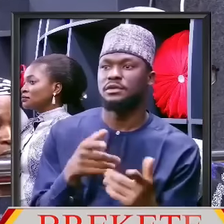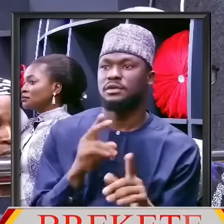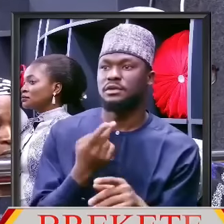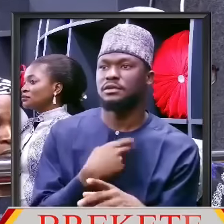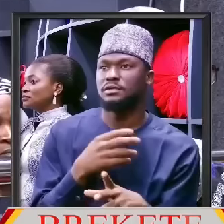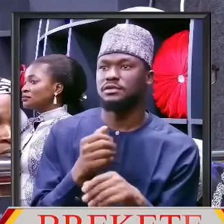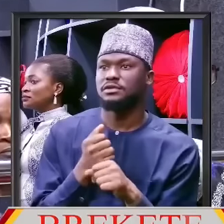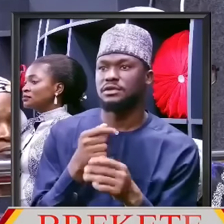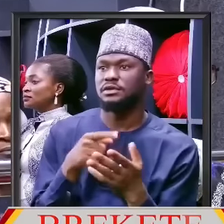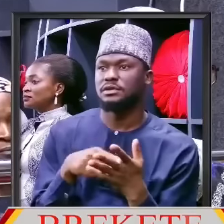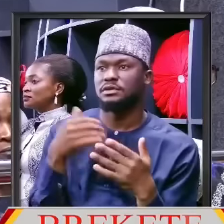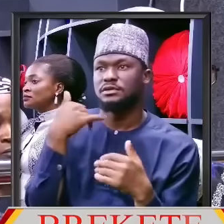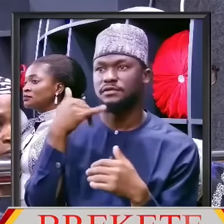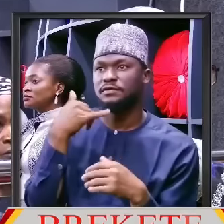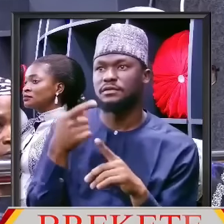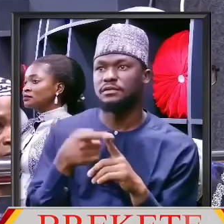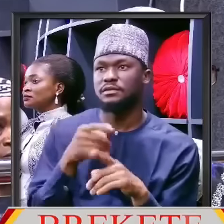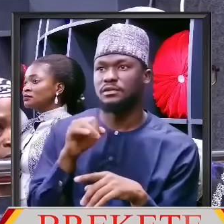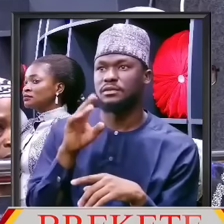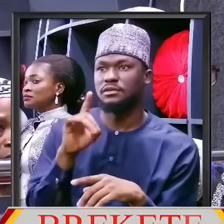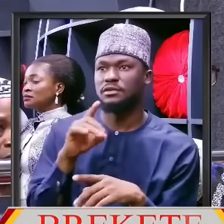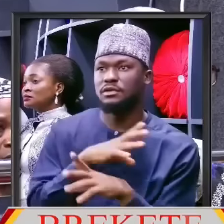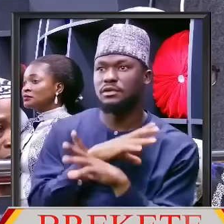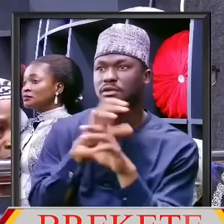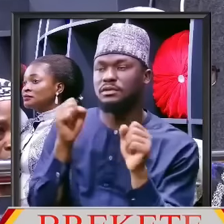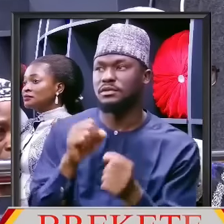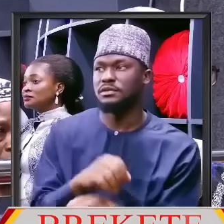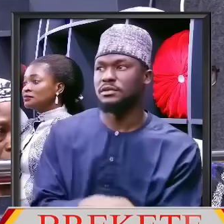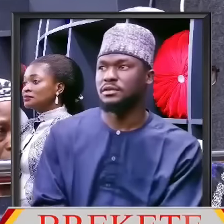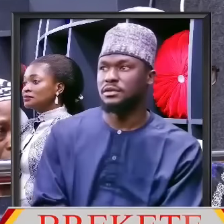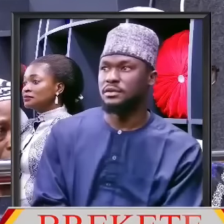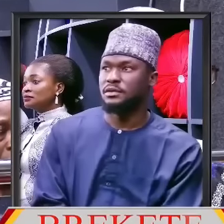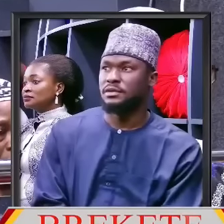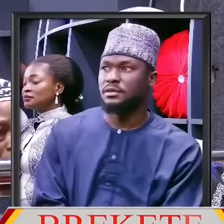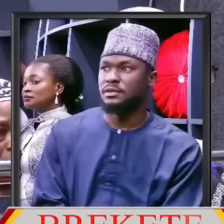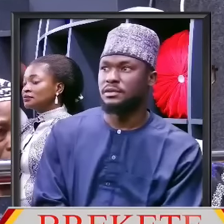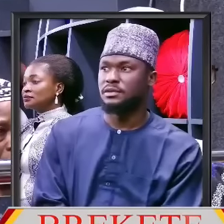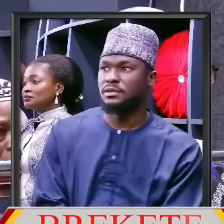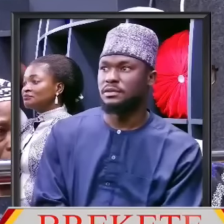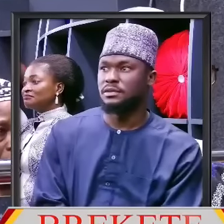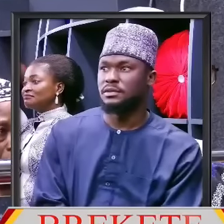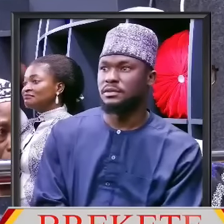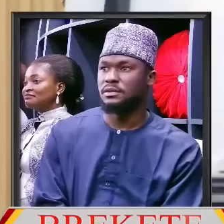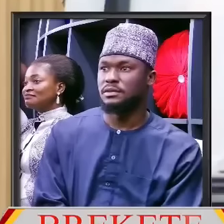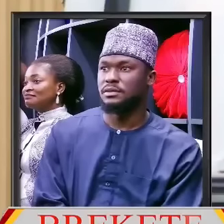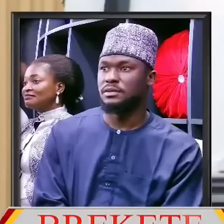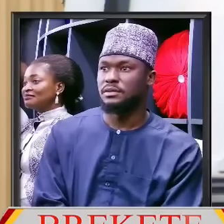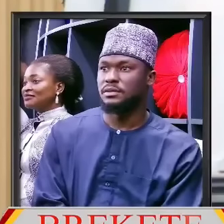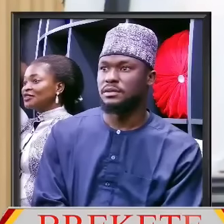we take this call from Ordinary President. Hello, Ordinary President. Yes, sir.